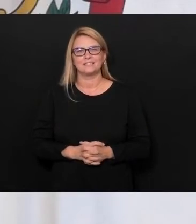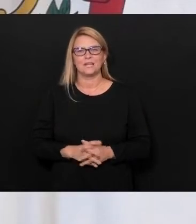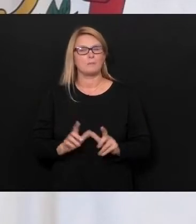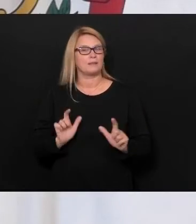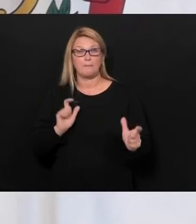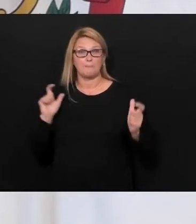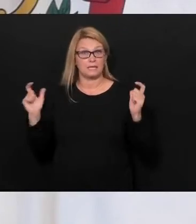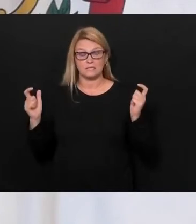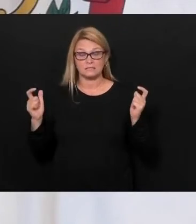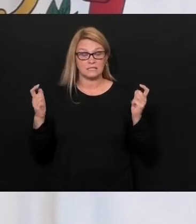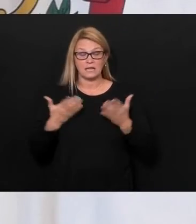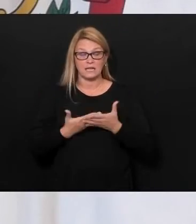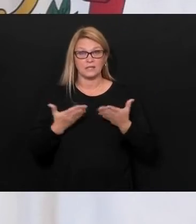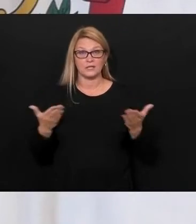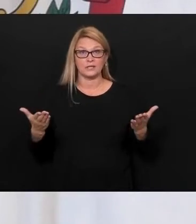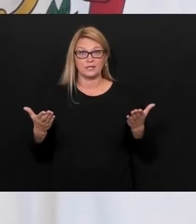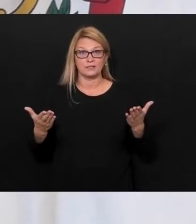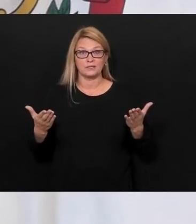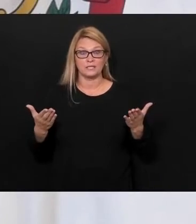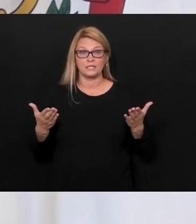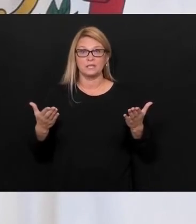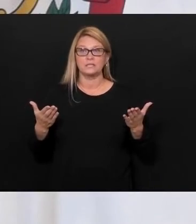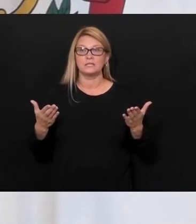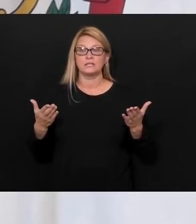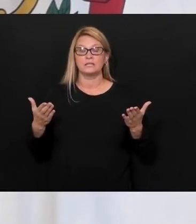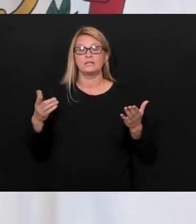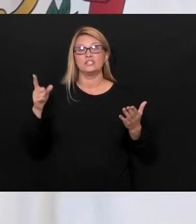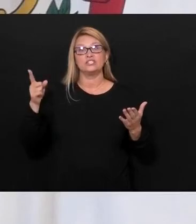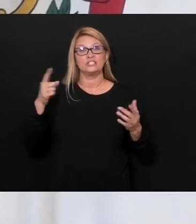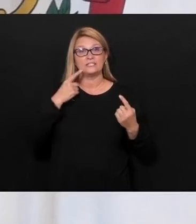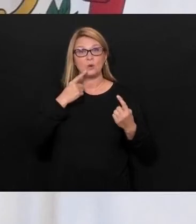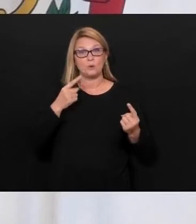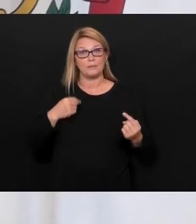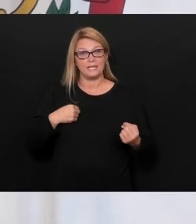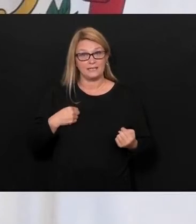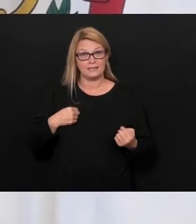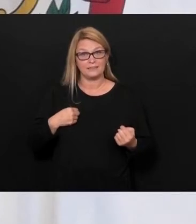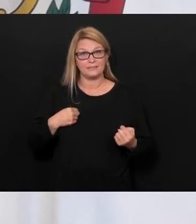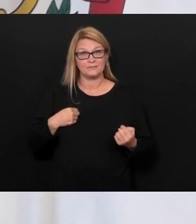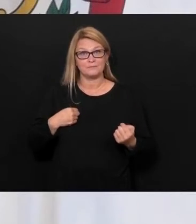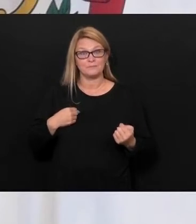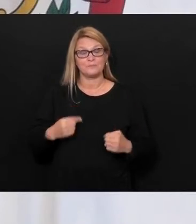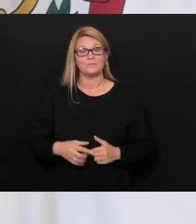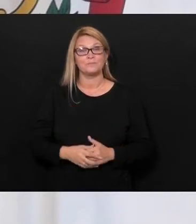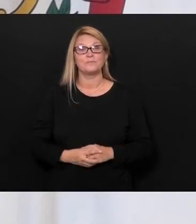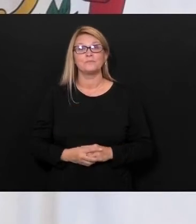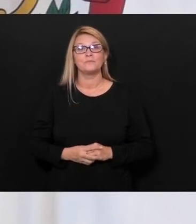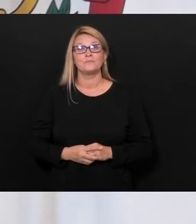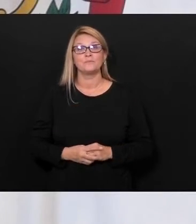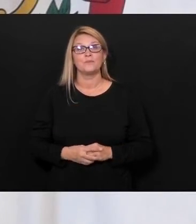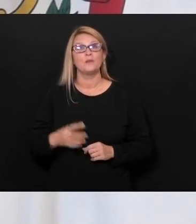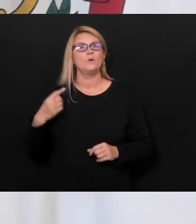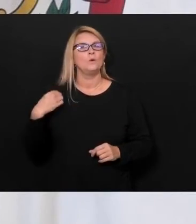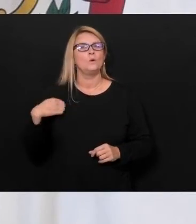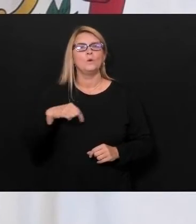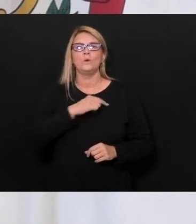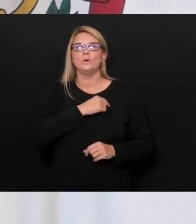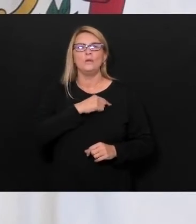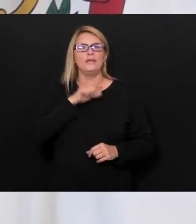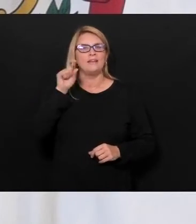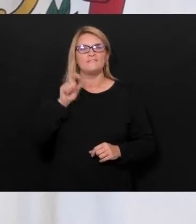biggest thing, which was so impactful that she was saying, was just this: we have